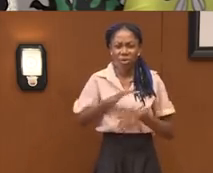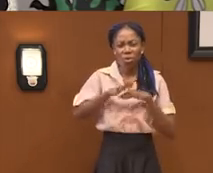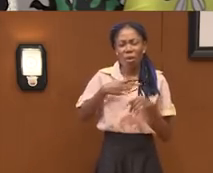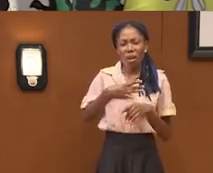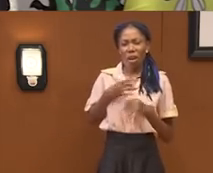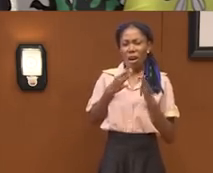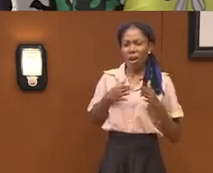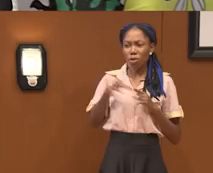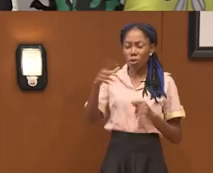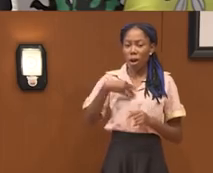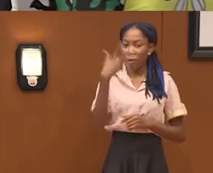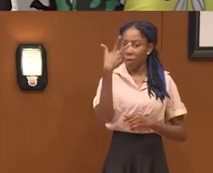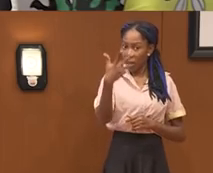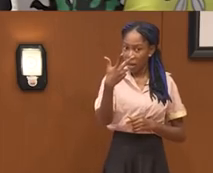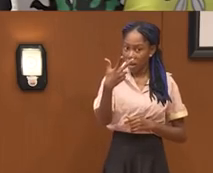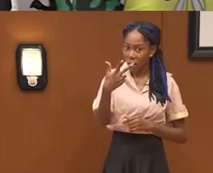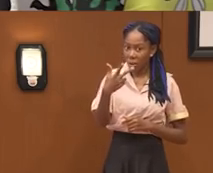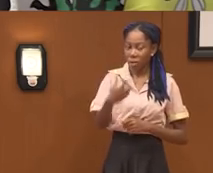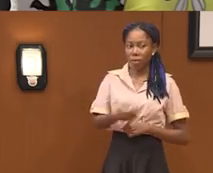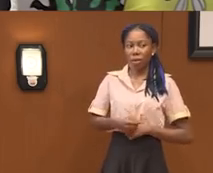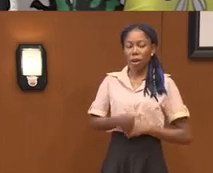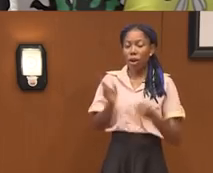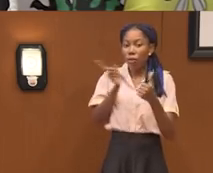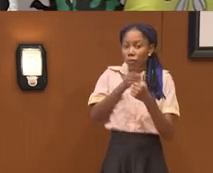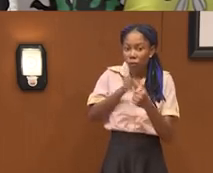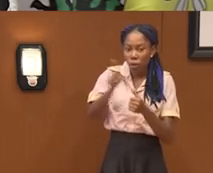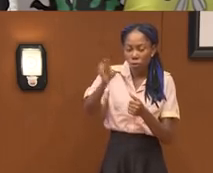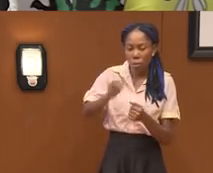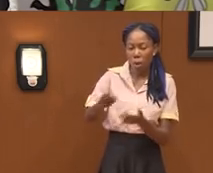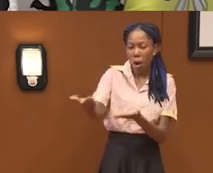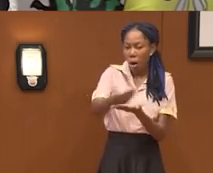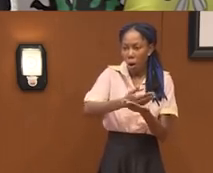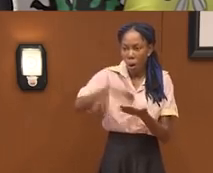options. First, demand for your money.